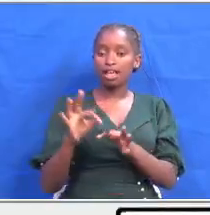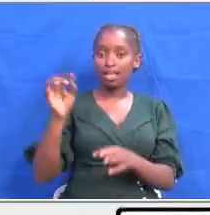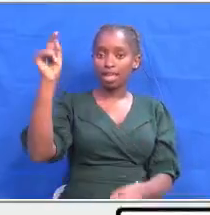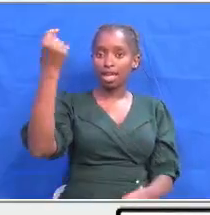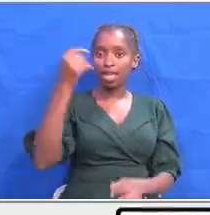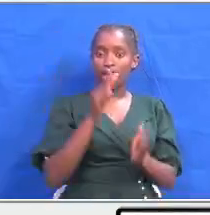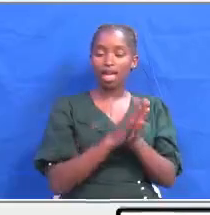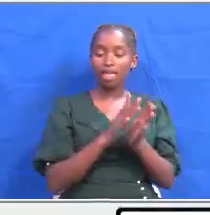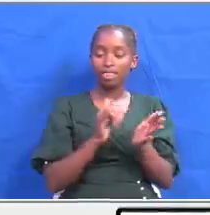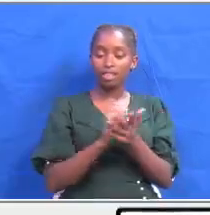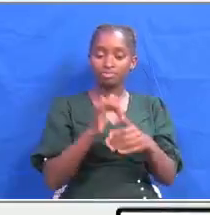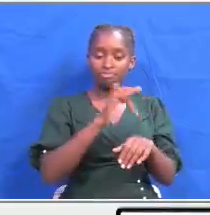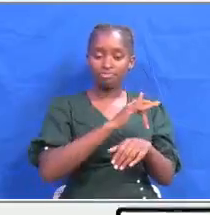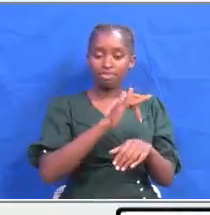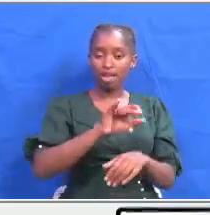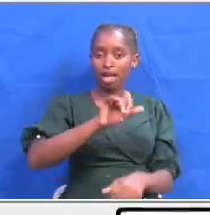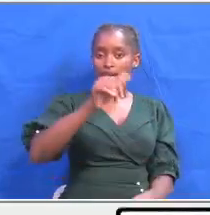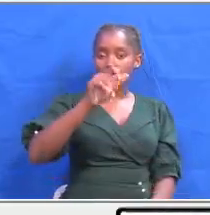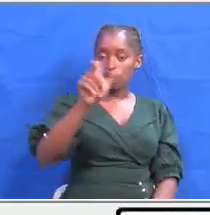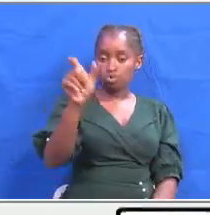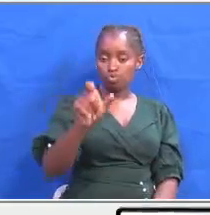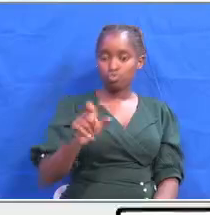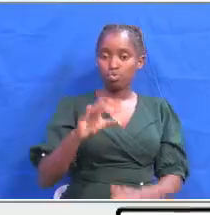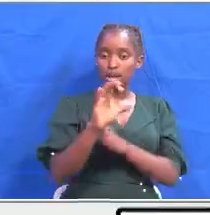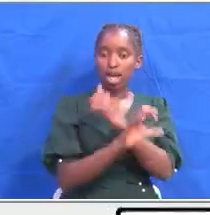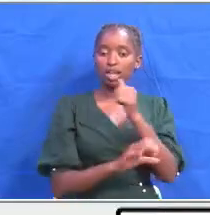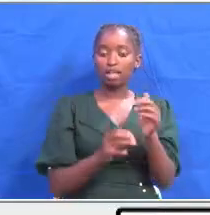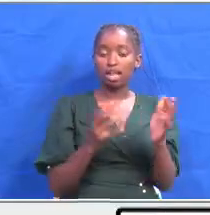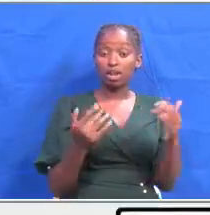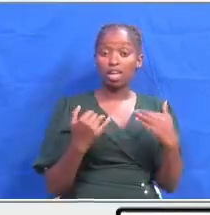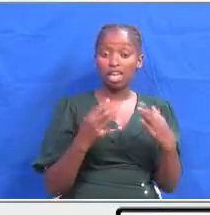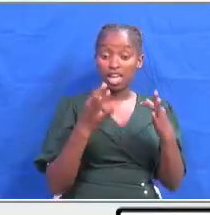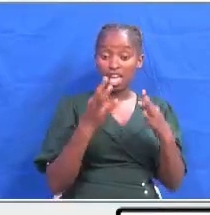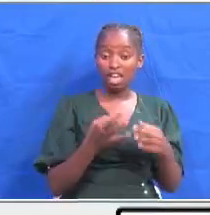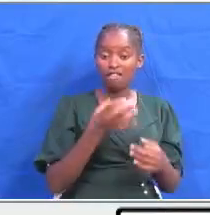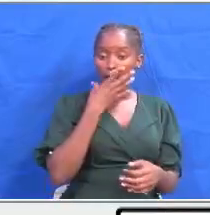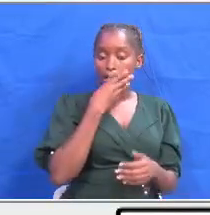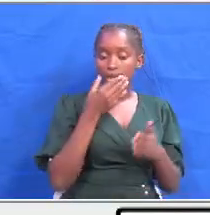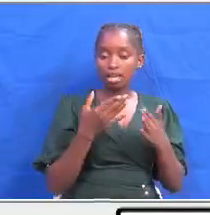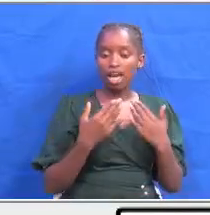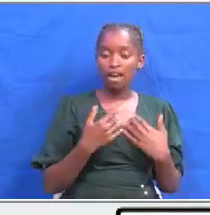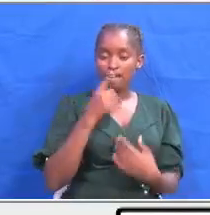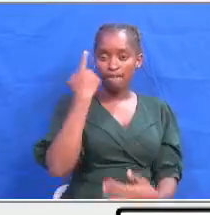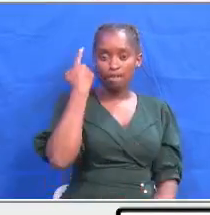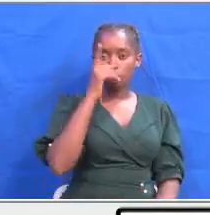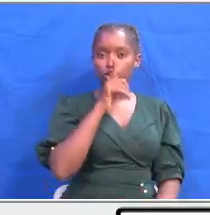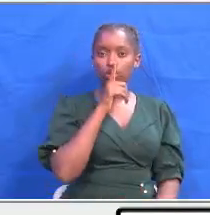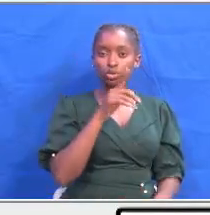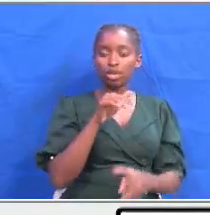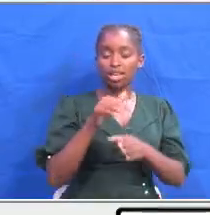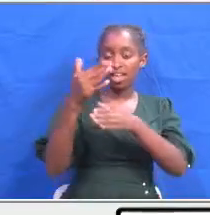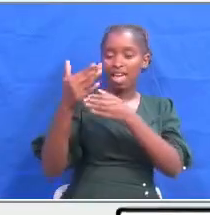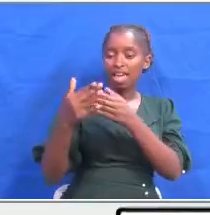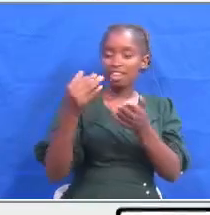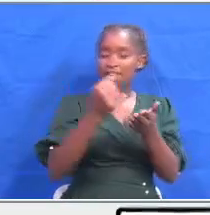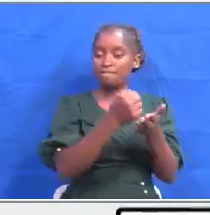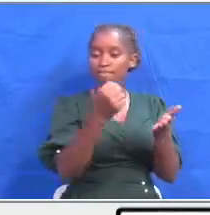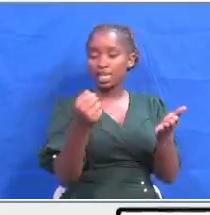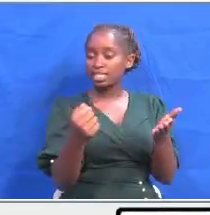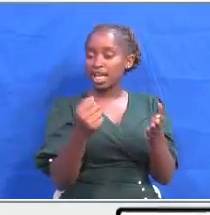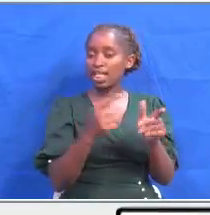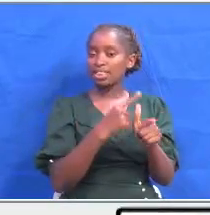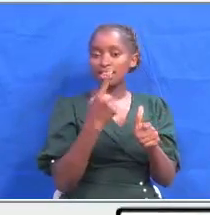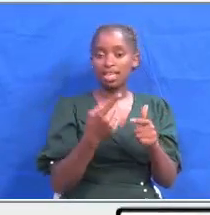of affecting the other regions of the country. So whether this gentleman is actually in the end impeached, it will